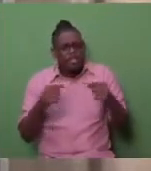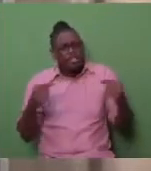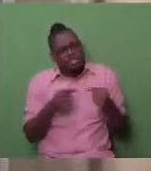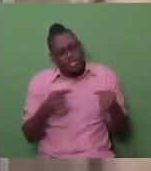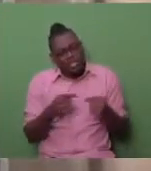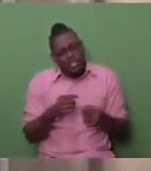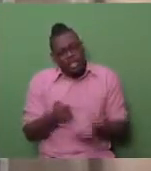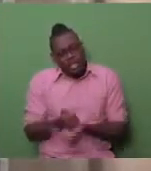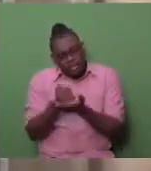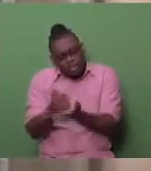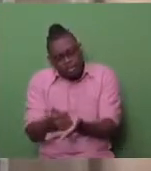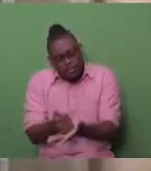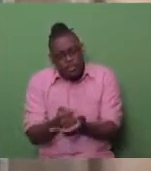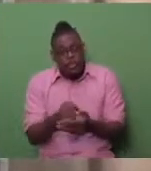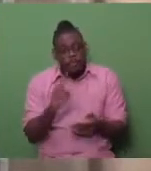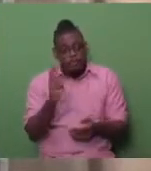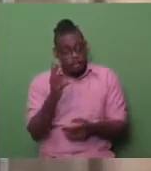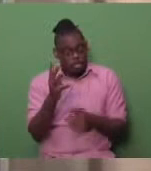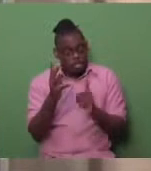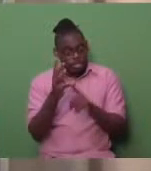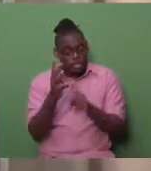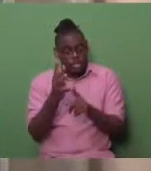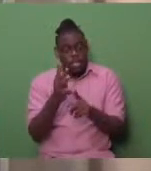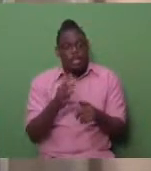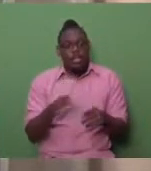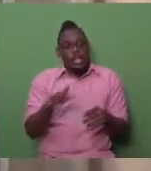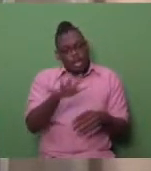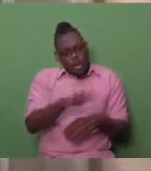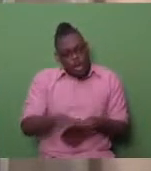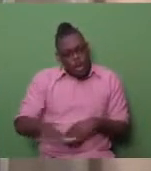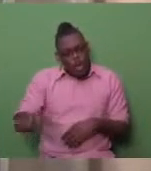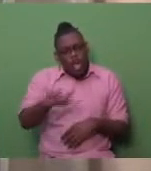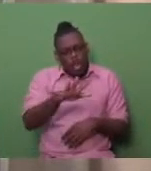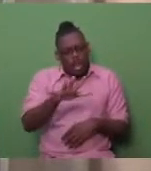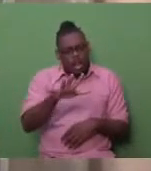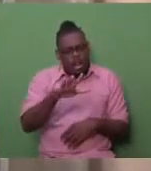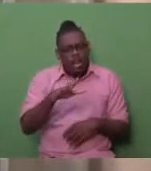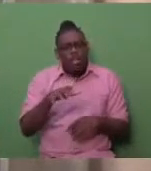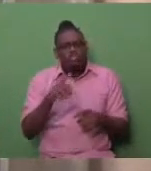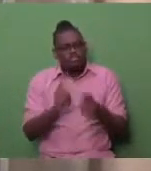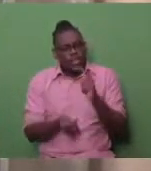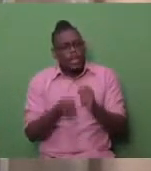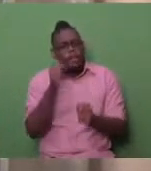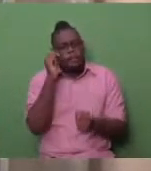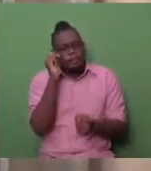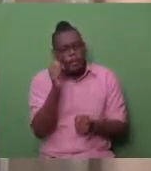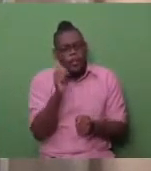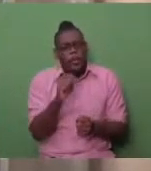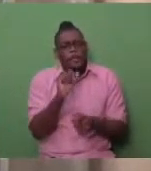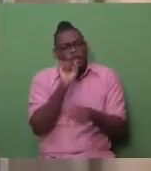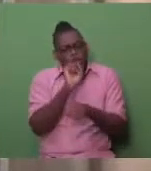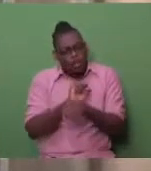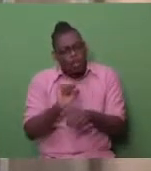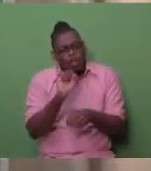Principle four, local content. Give people a sense of ownership and independence.